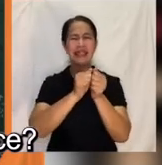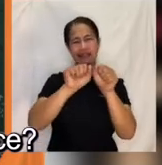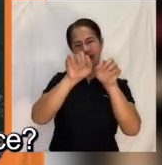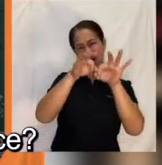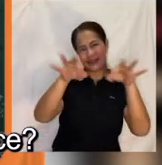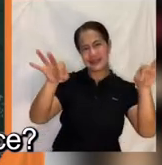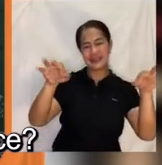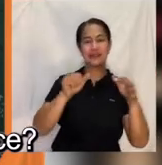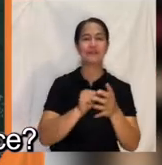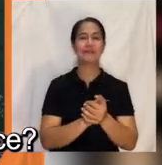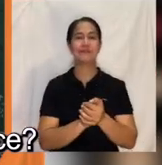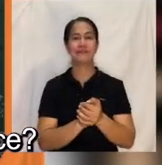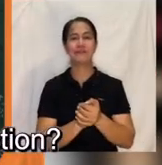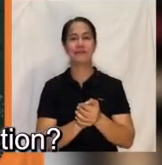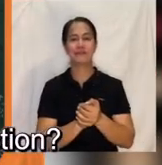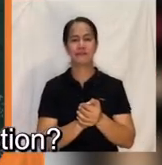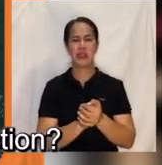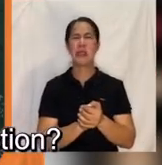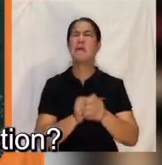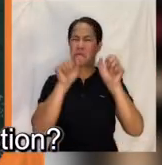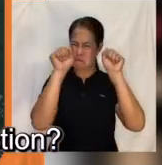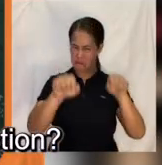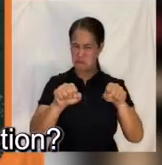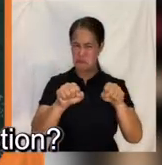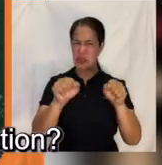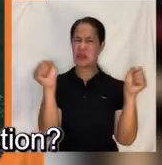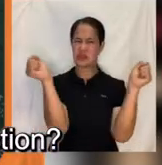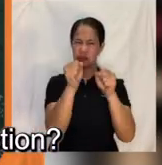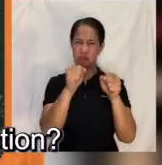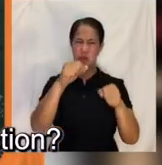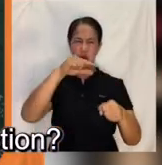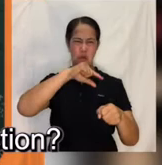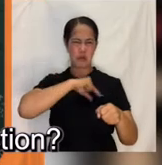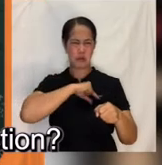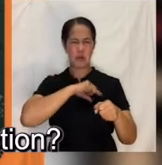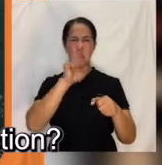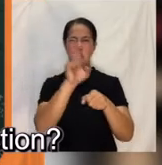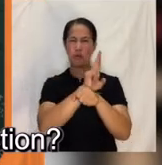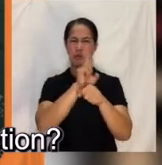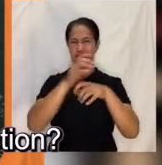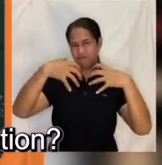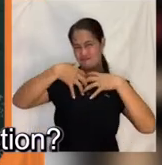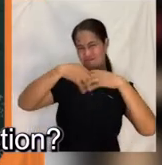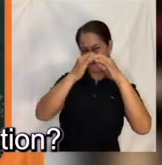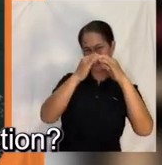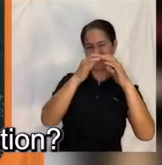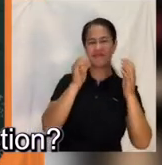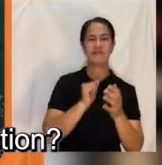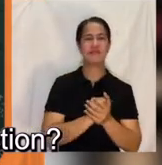sentence? Could it be a small metal spike used for construction?